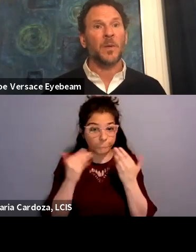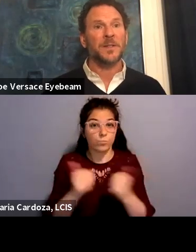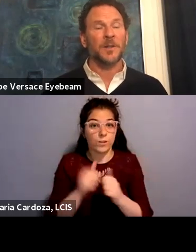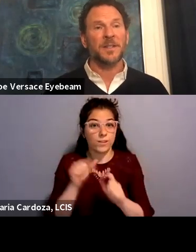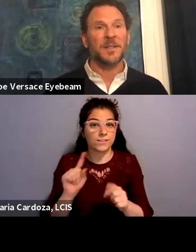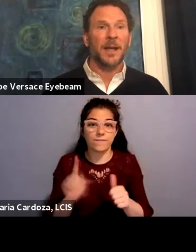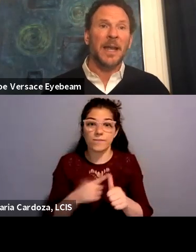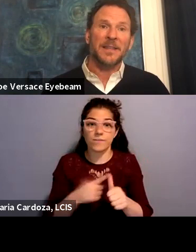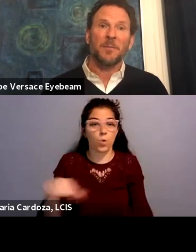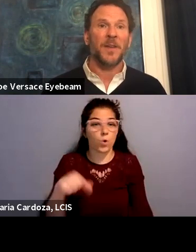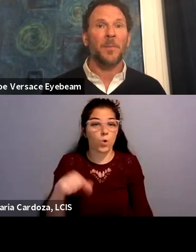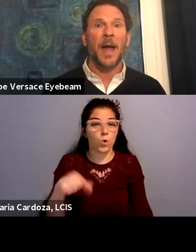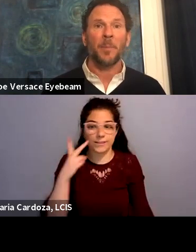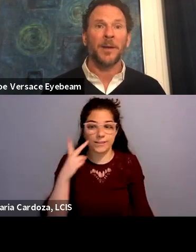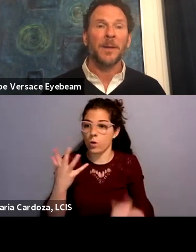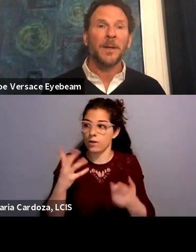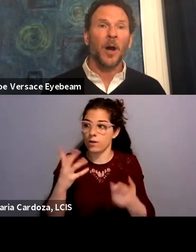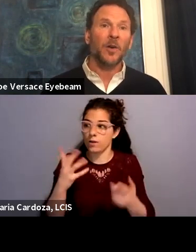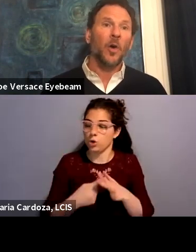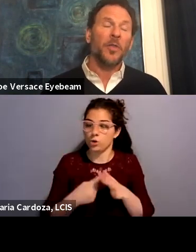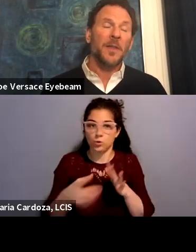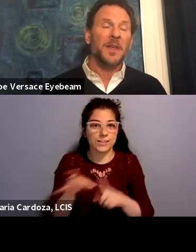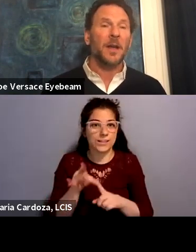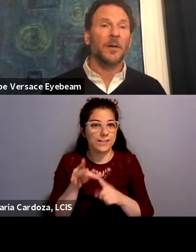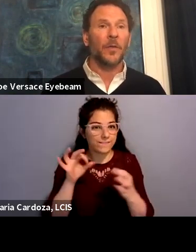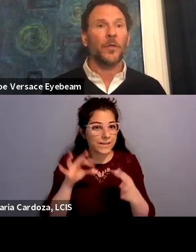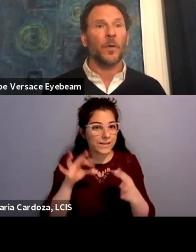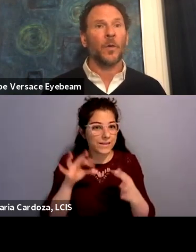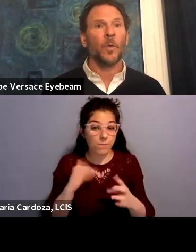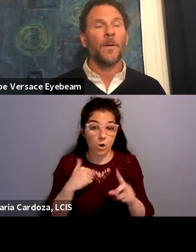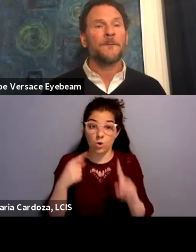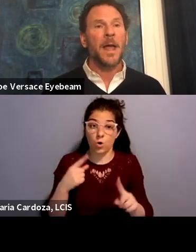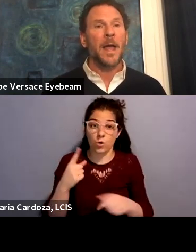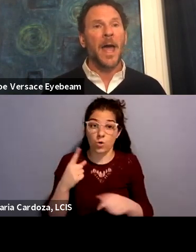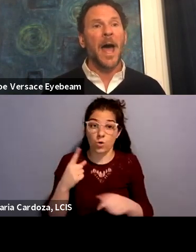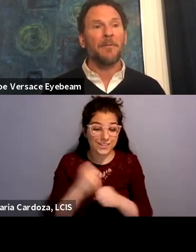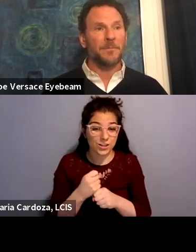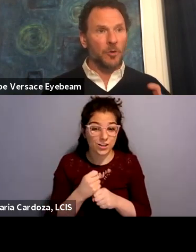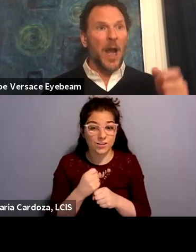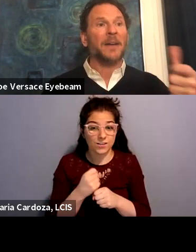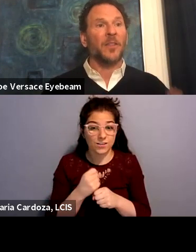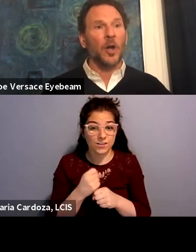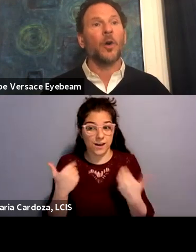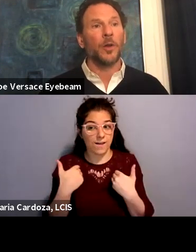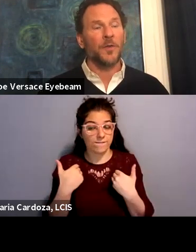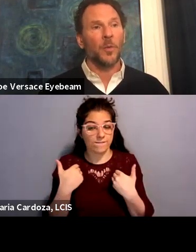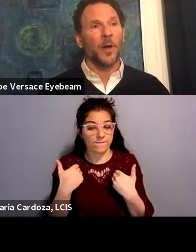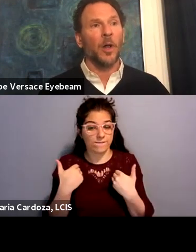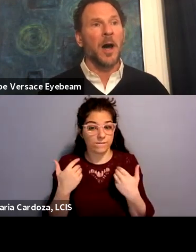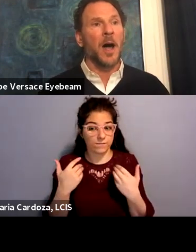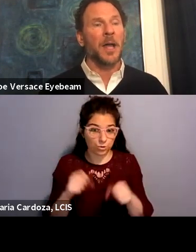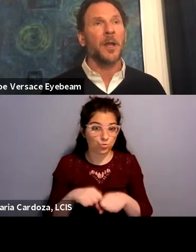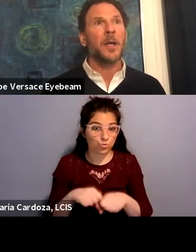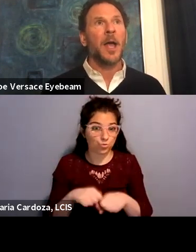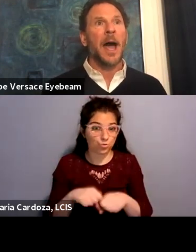and see what starts to stick and get some feedback. But our goal in the year is to have cracked the code, if you